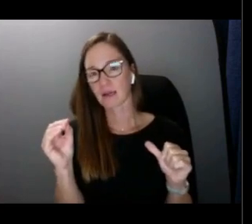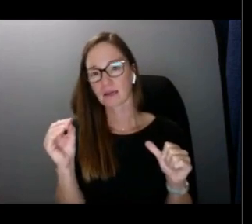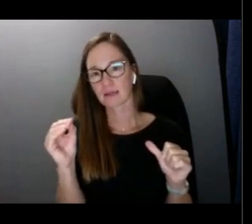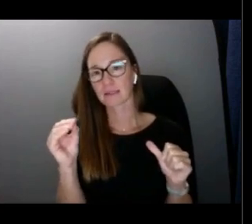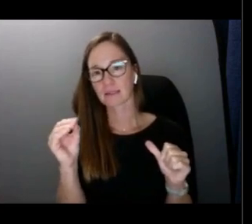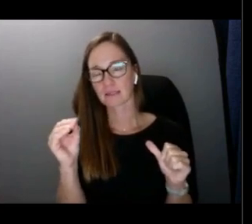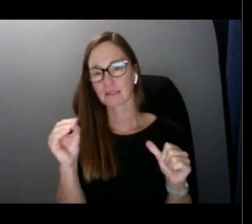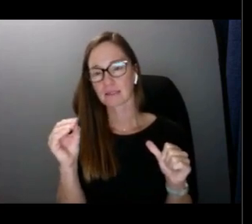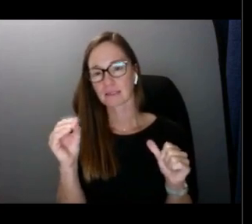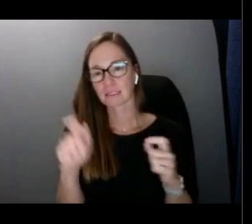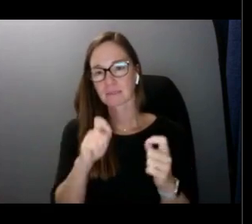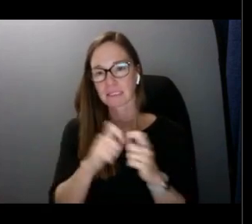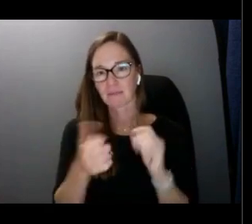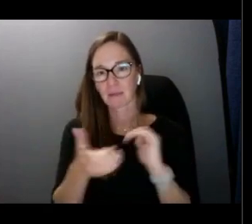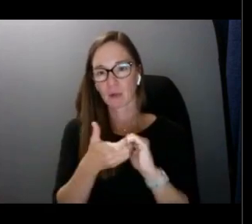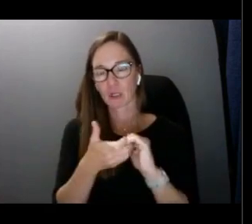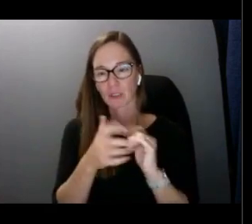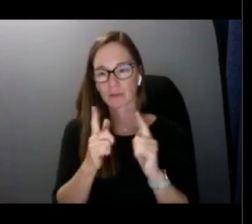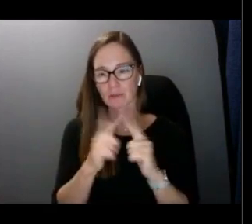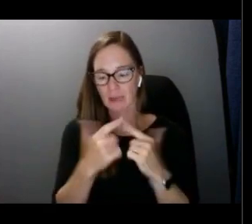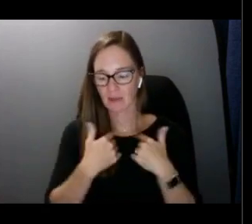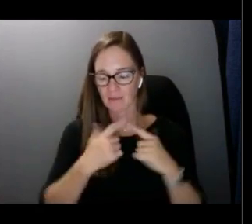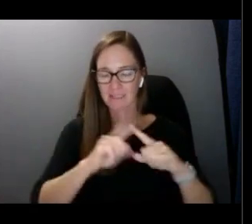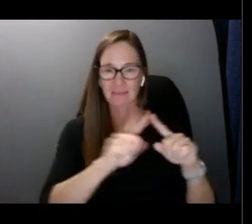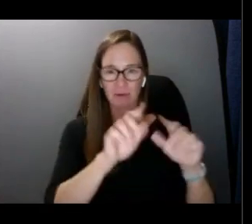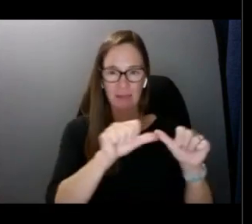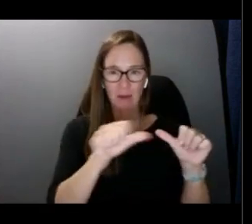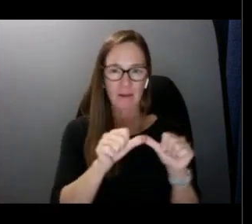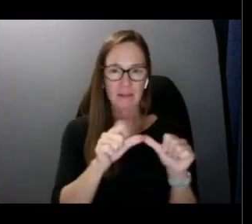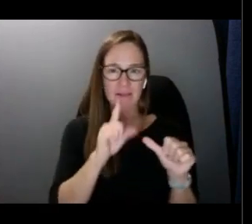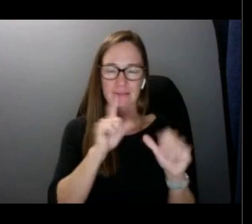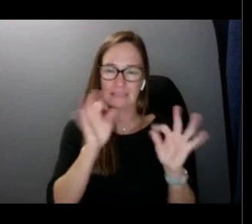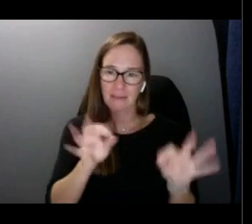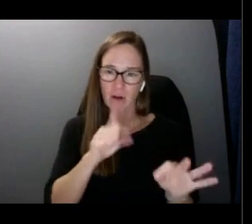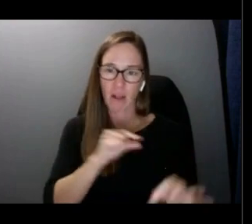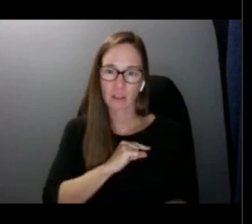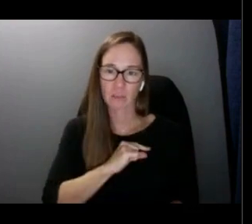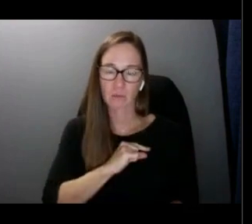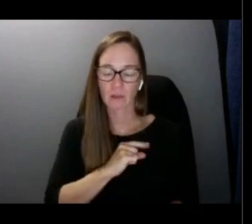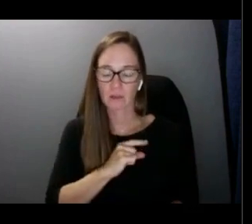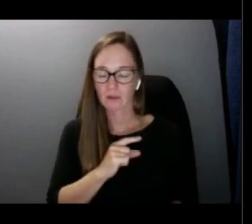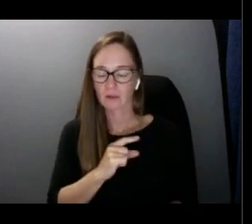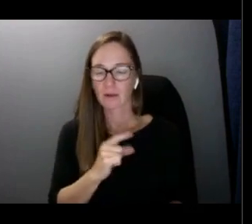sectoral partnerships that span multiple geographies are certainly eligible.